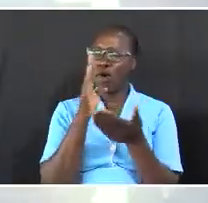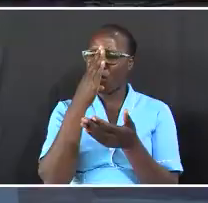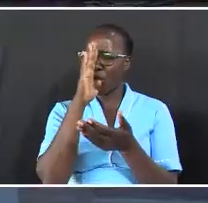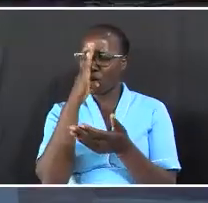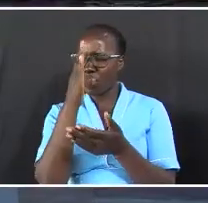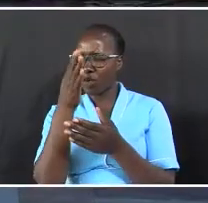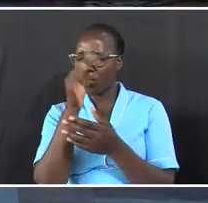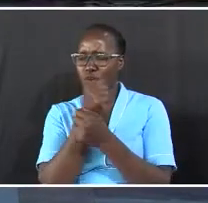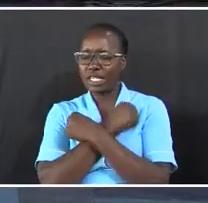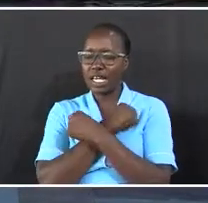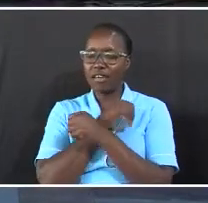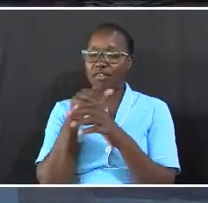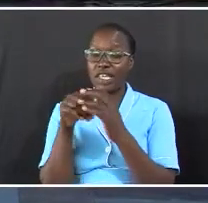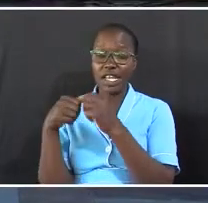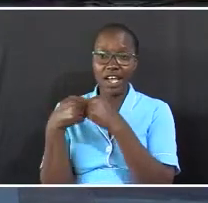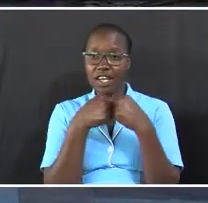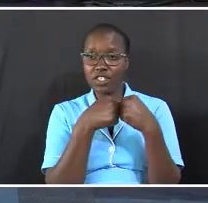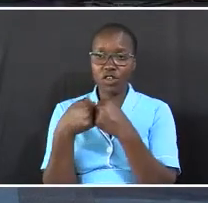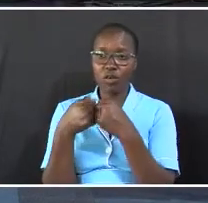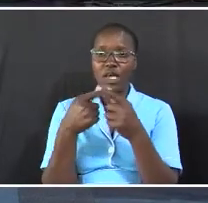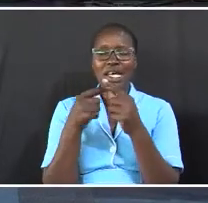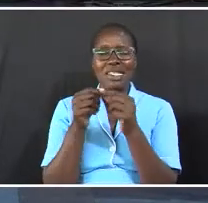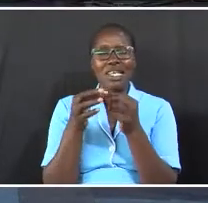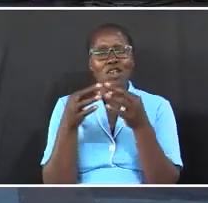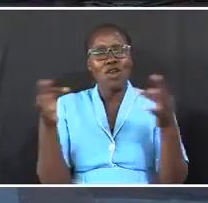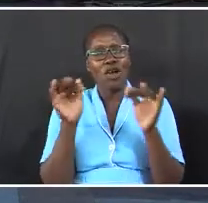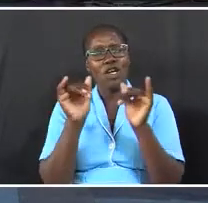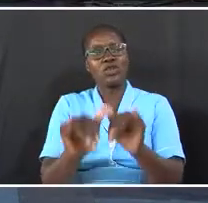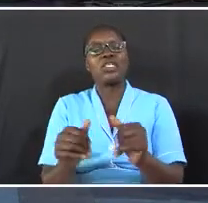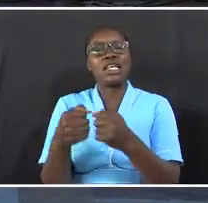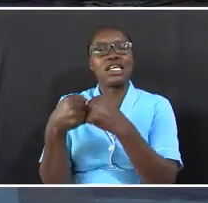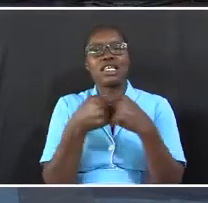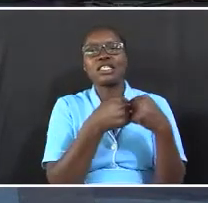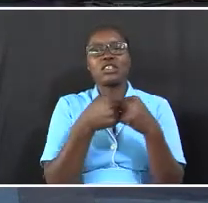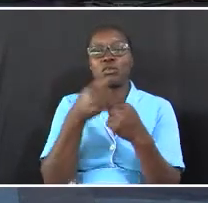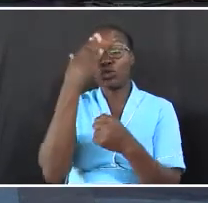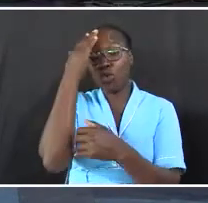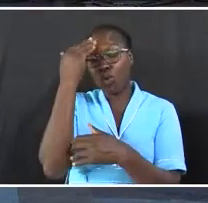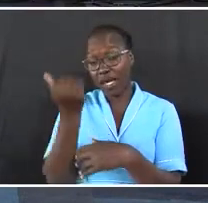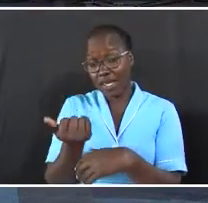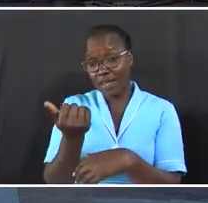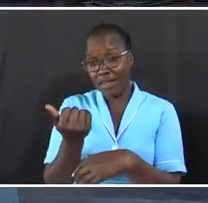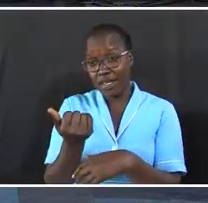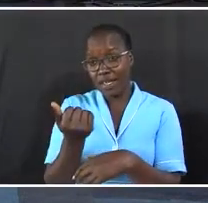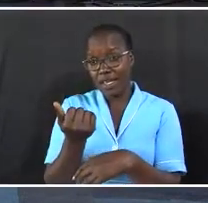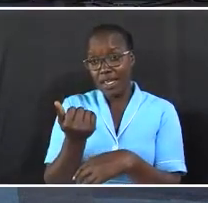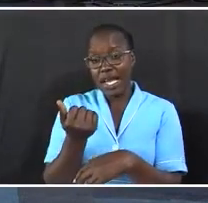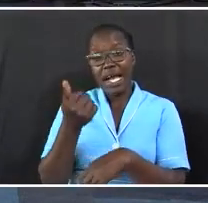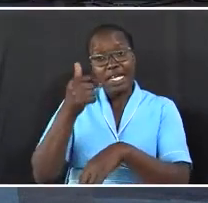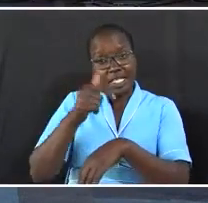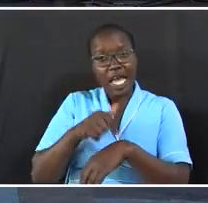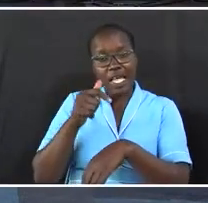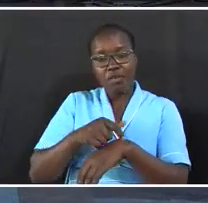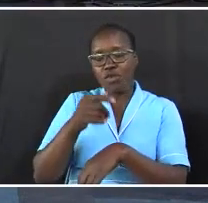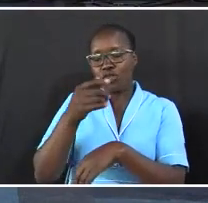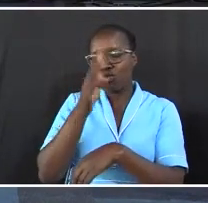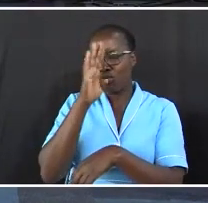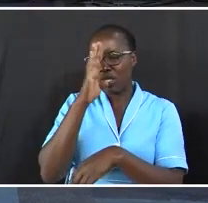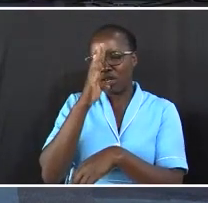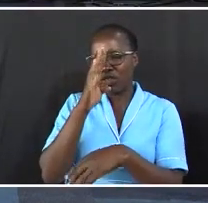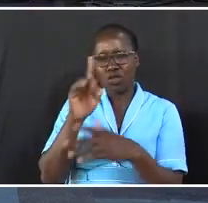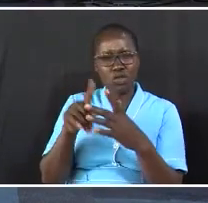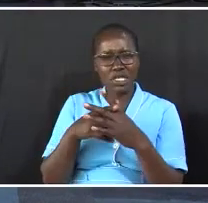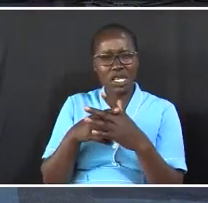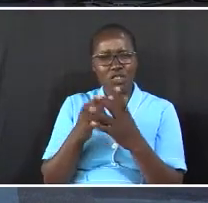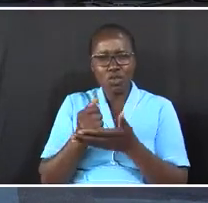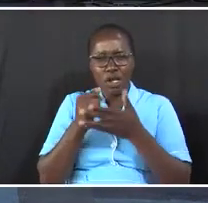God's love in a storm, the longer you stay in the storm. And you know why? Because when you doubt, you begin